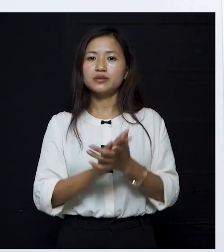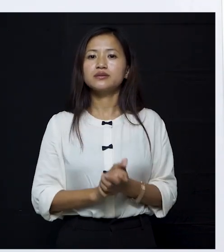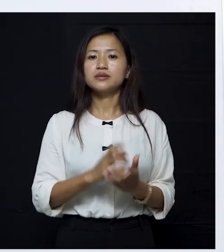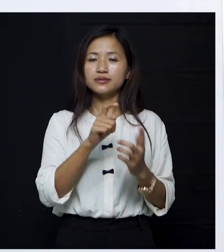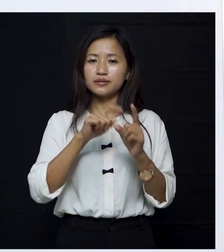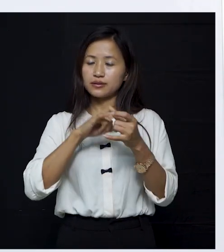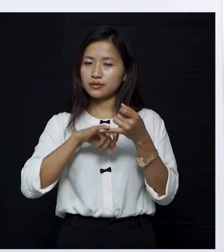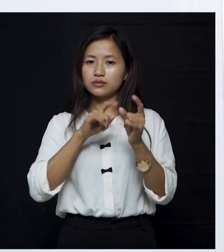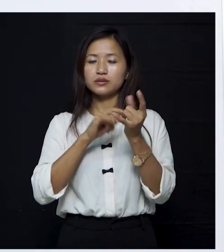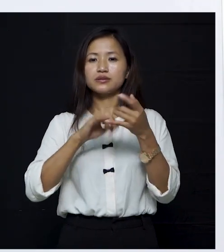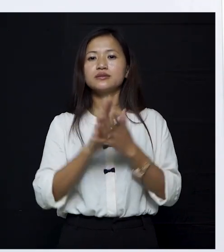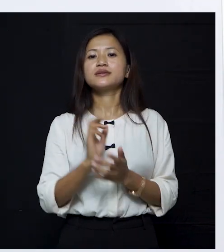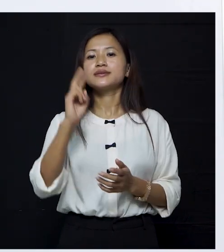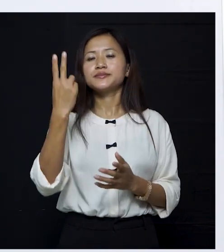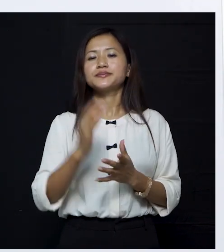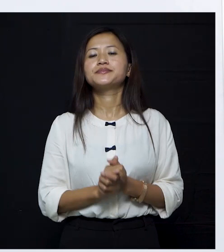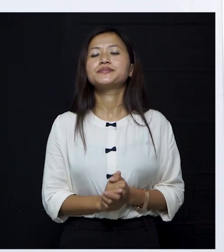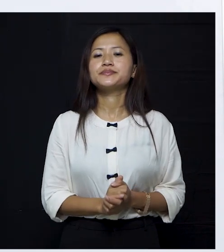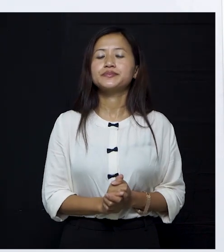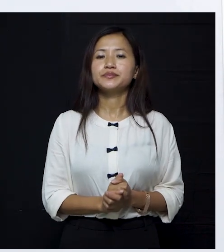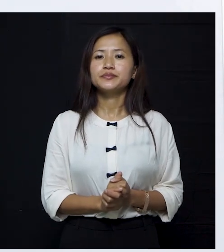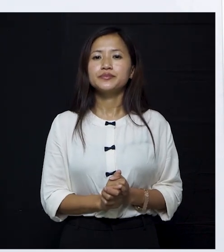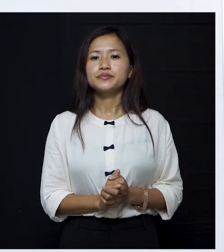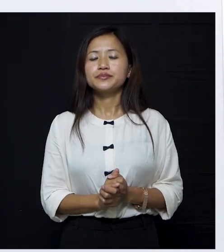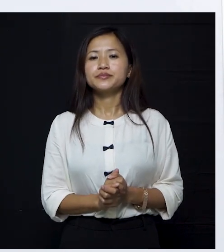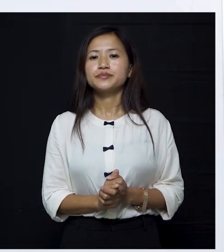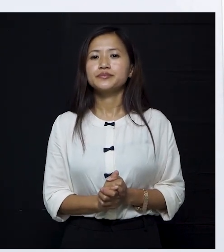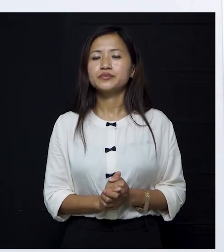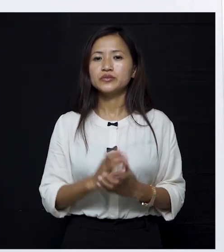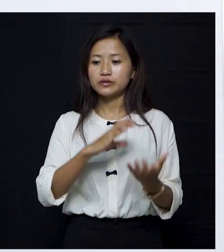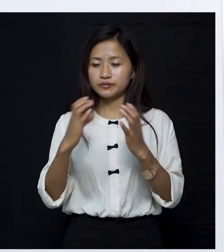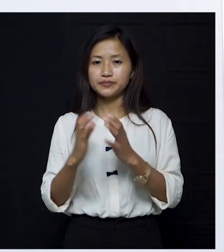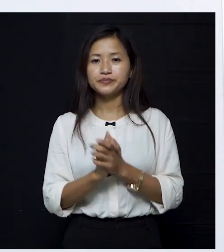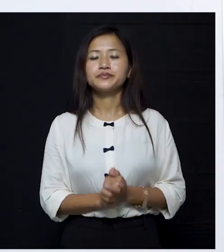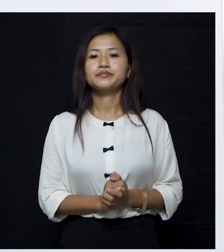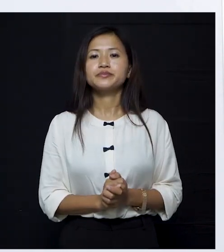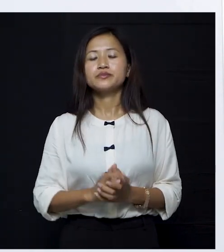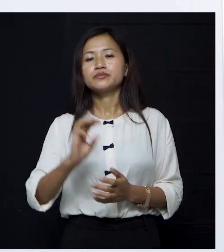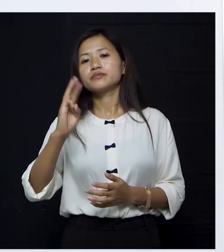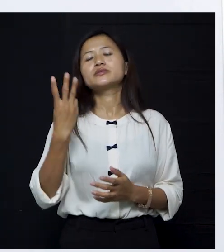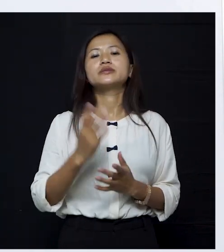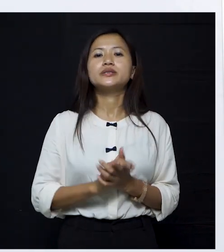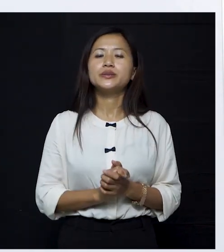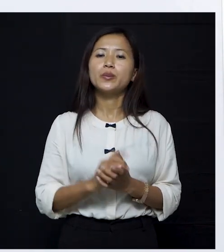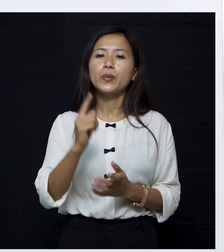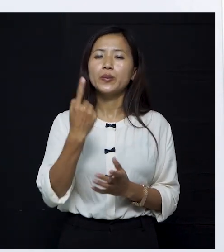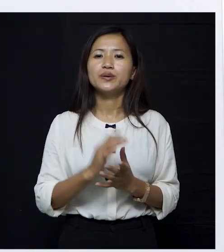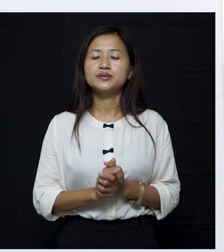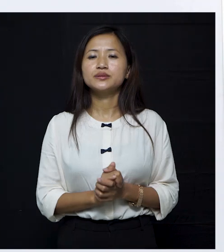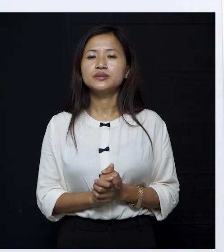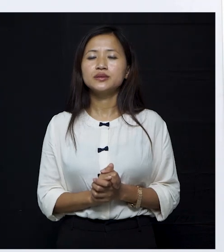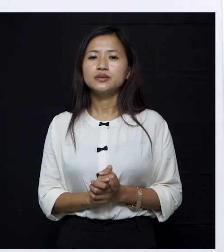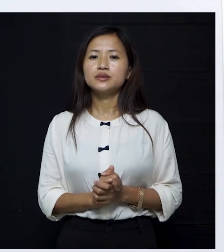the second classification of consumers, okay? Exchanging. Then the third one, okay? The